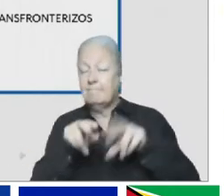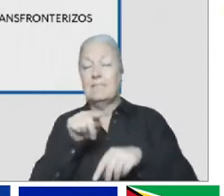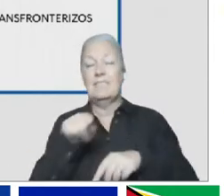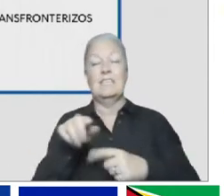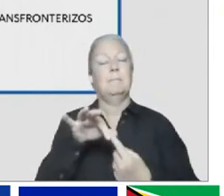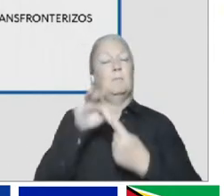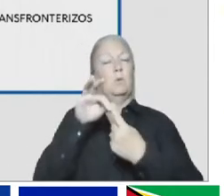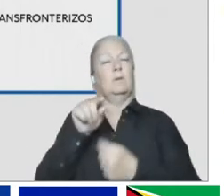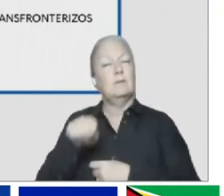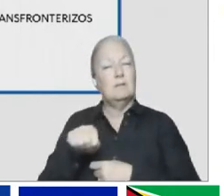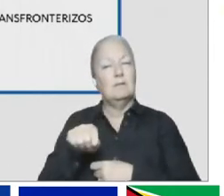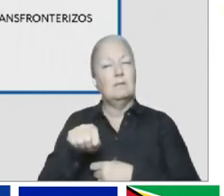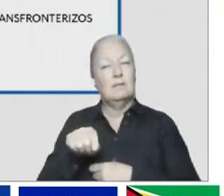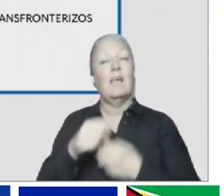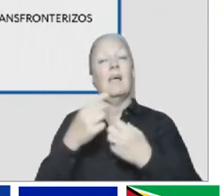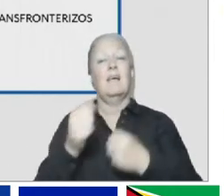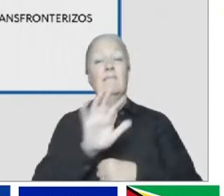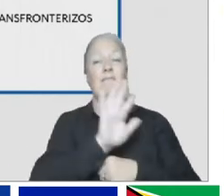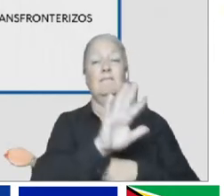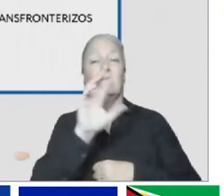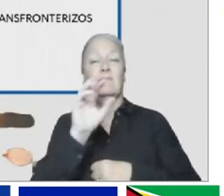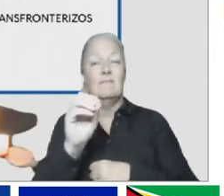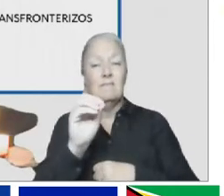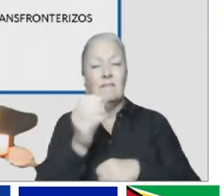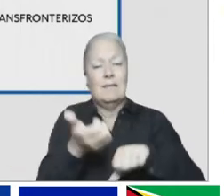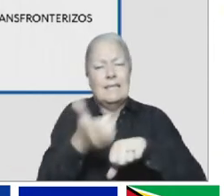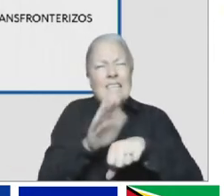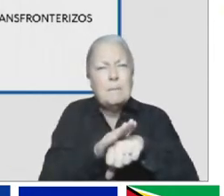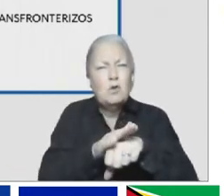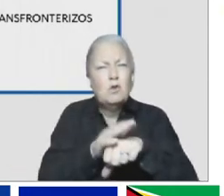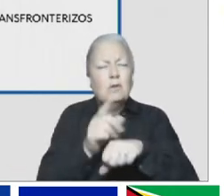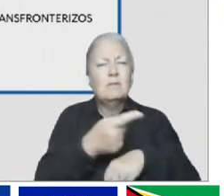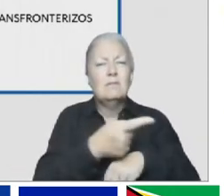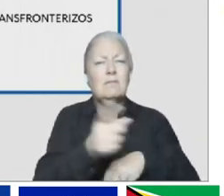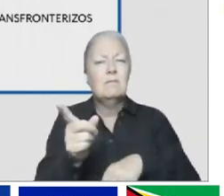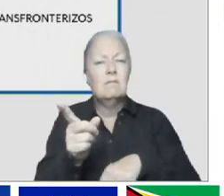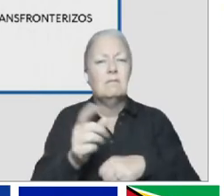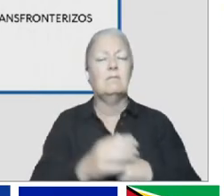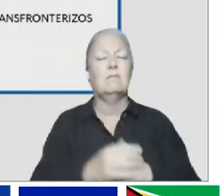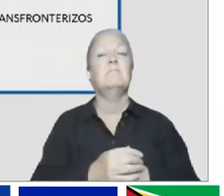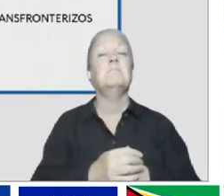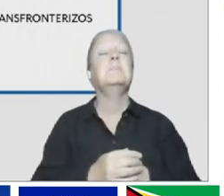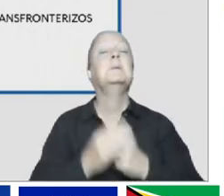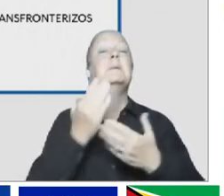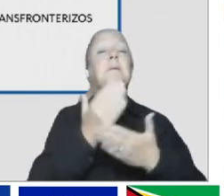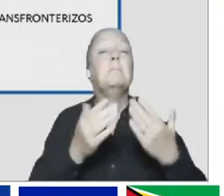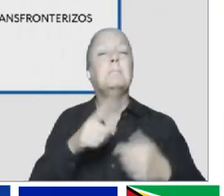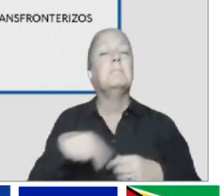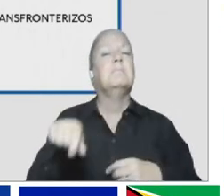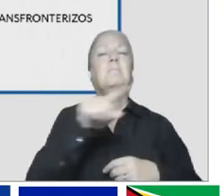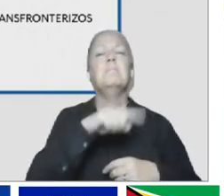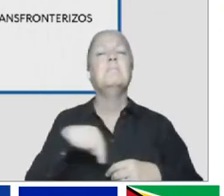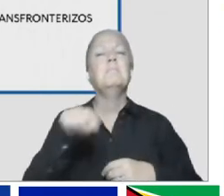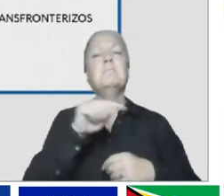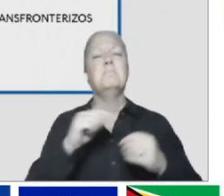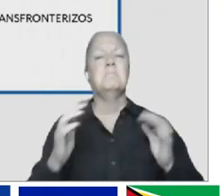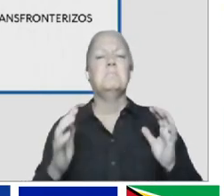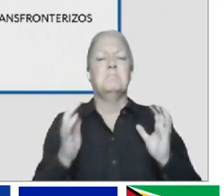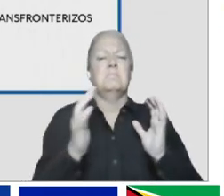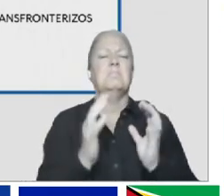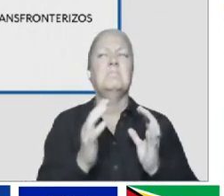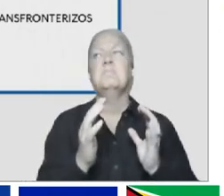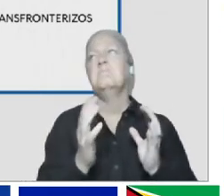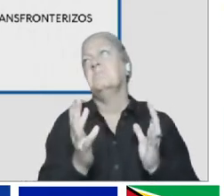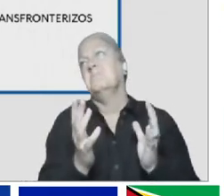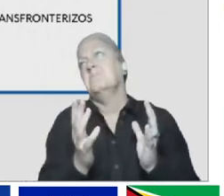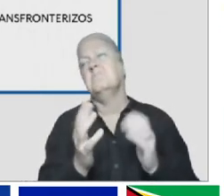with each and every one of them, and sometimes they would meet once every 2 weeks, and also with